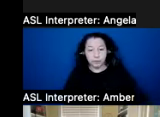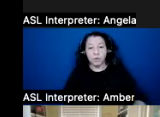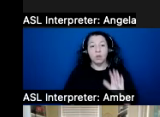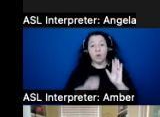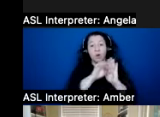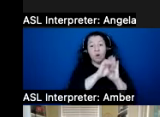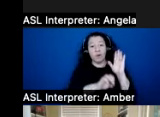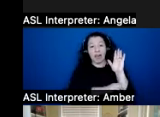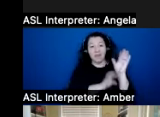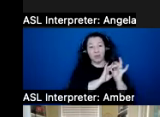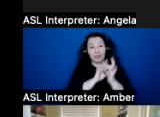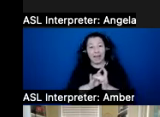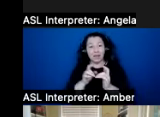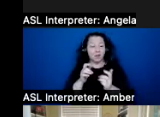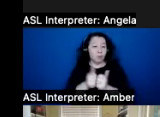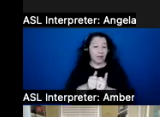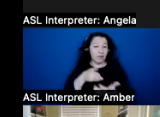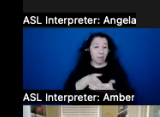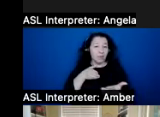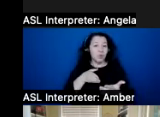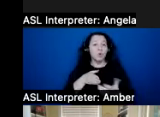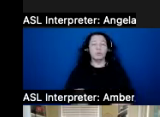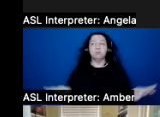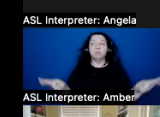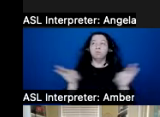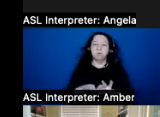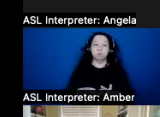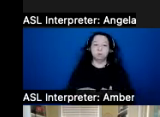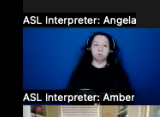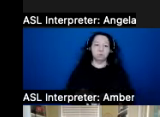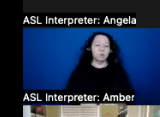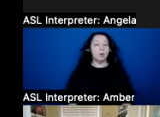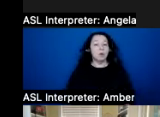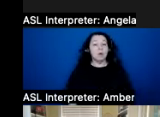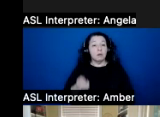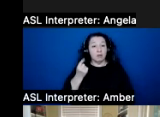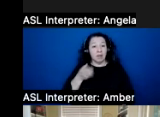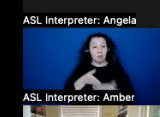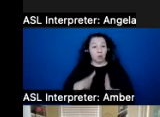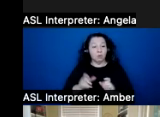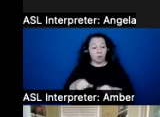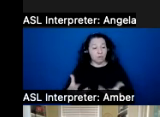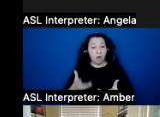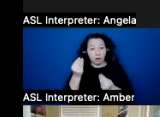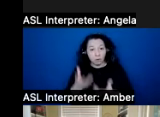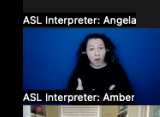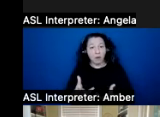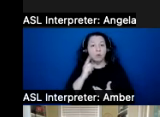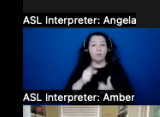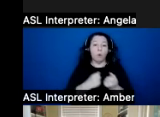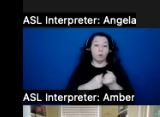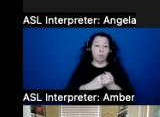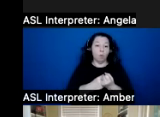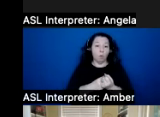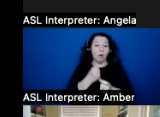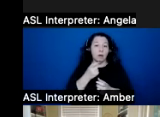a prosecutor are critical. The prosecutor can also provide information to support the